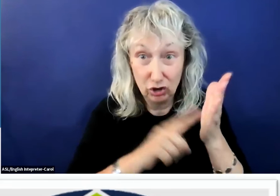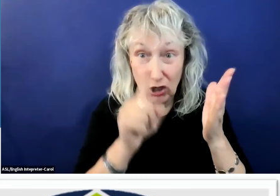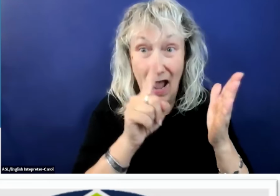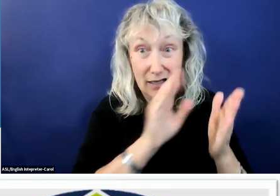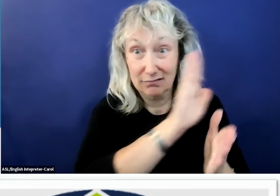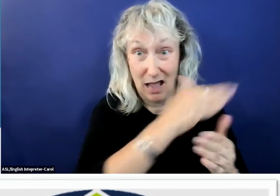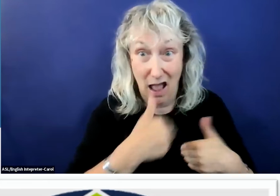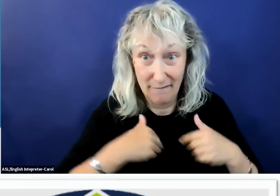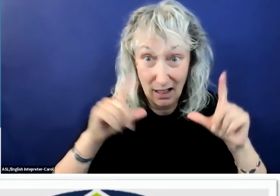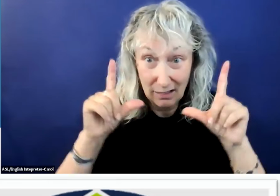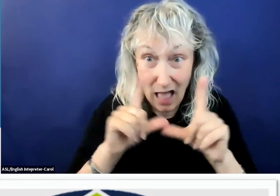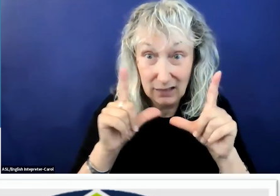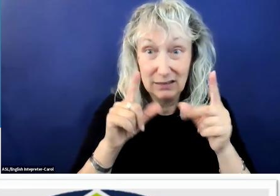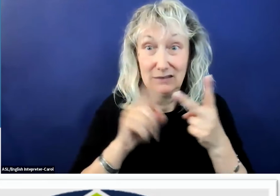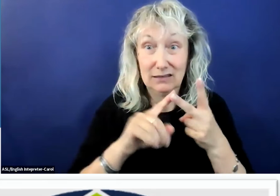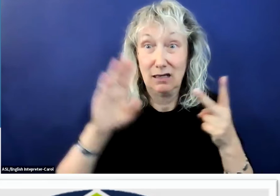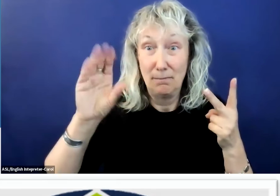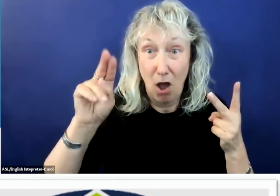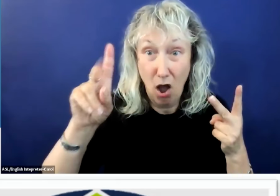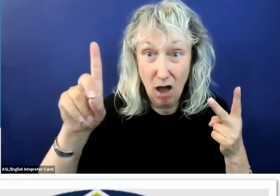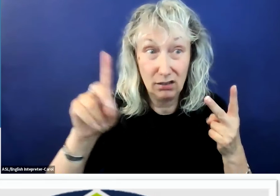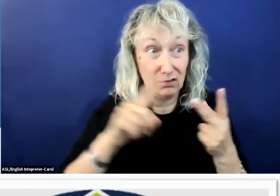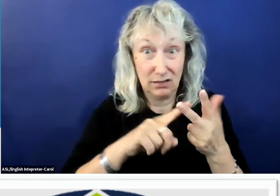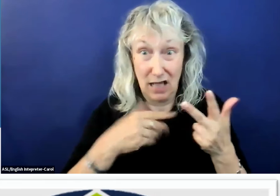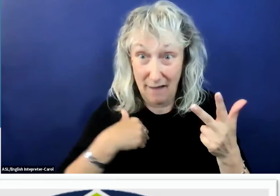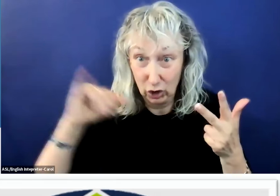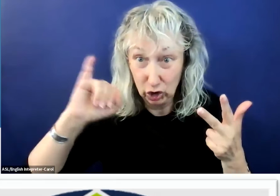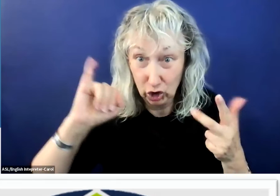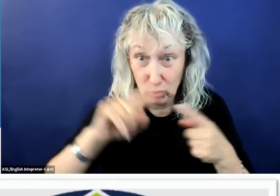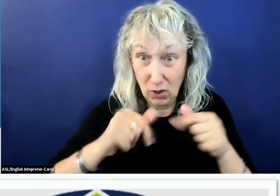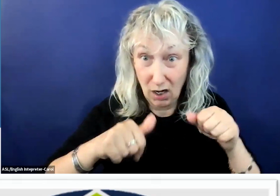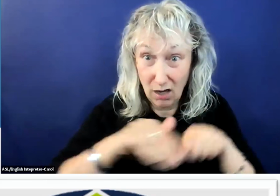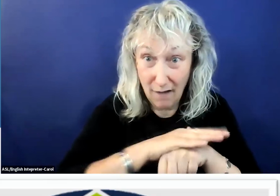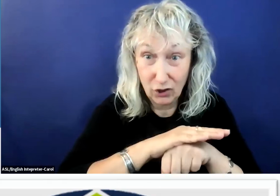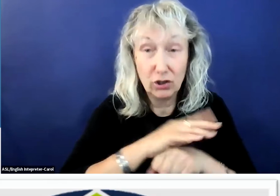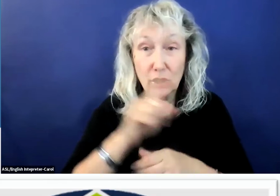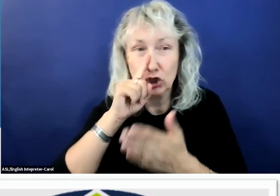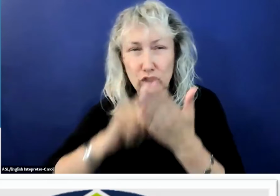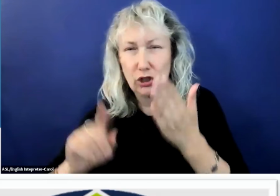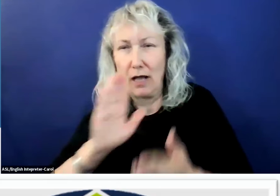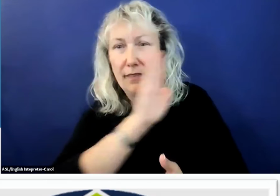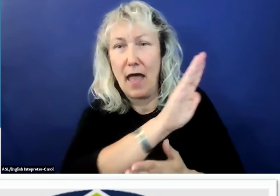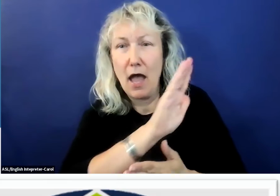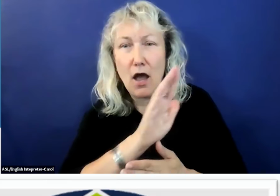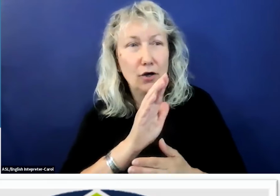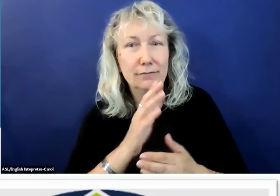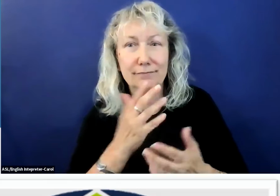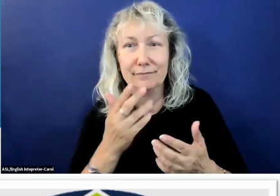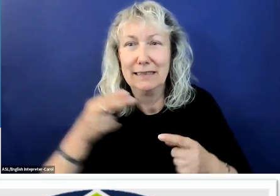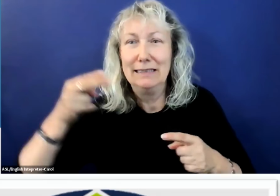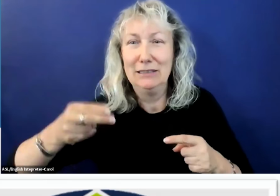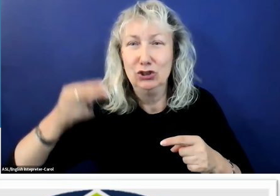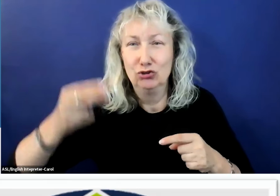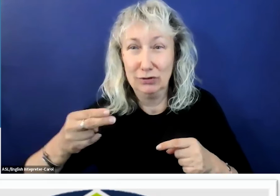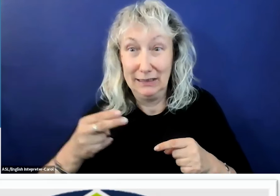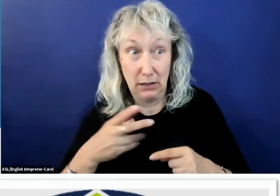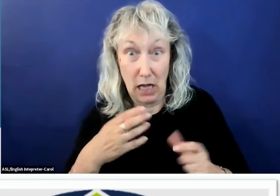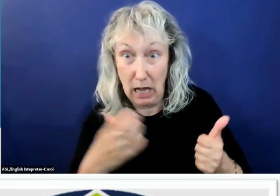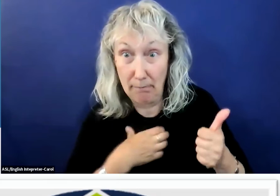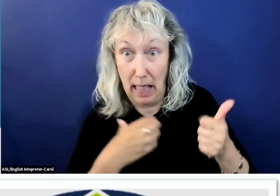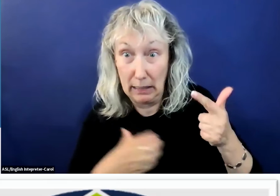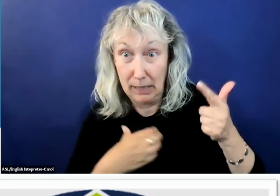insured, and check for complaints. And on our slide, you can see that you can do that by going